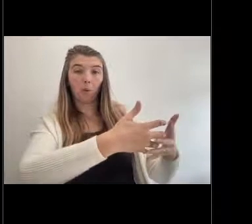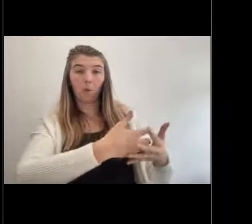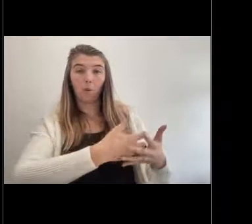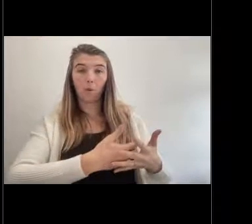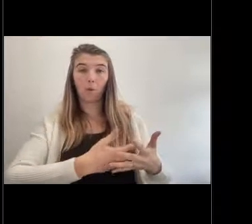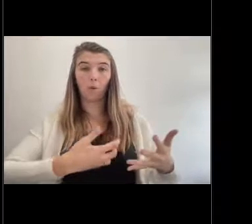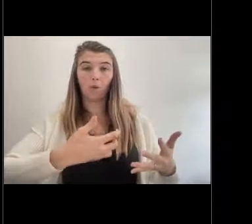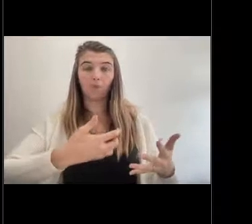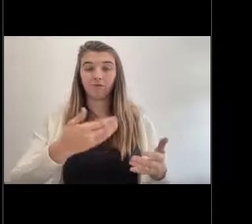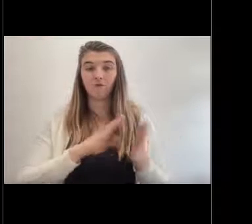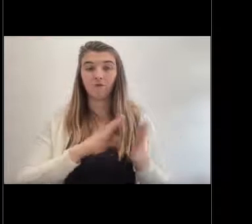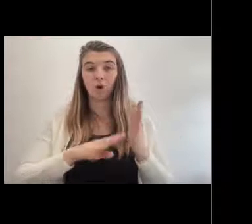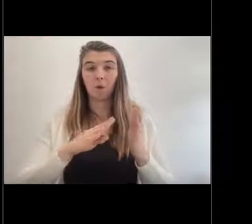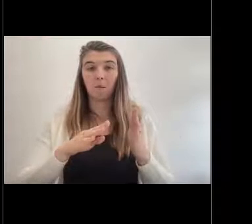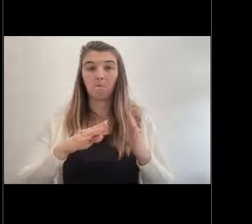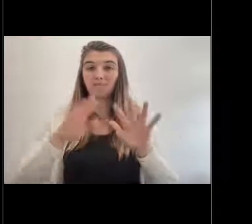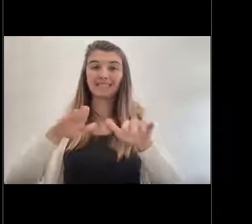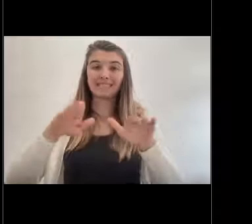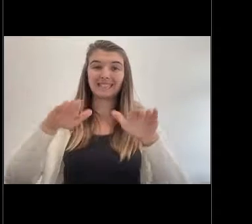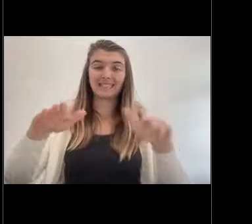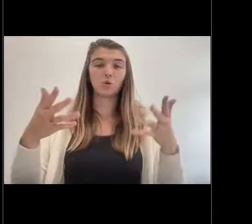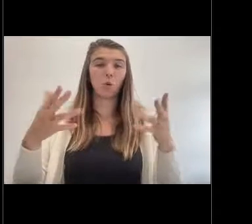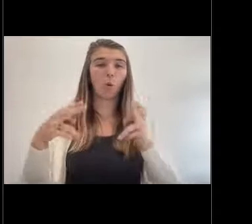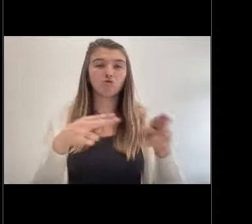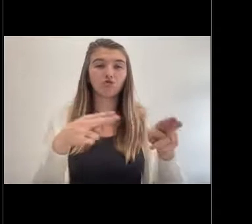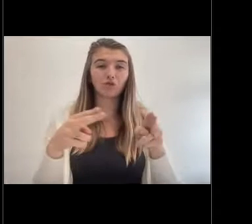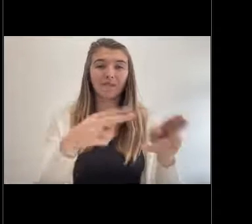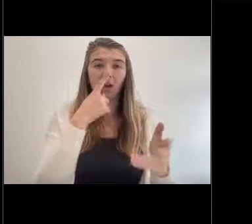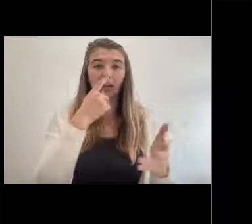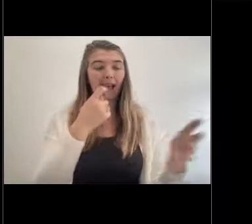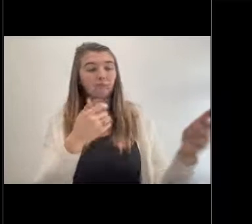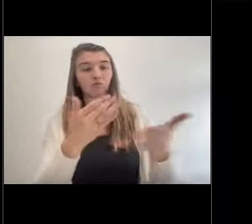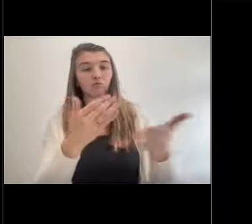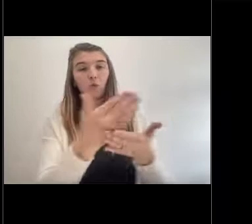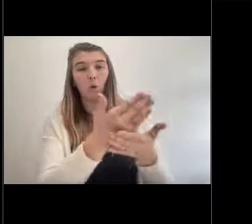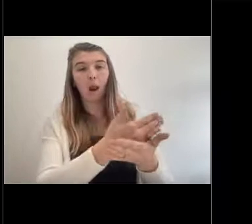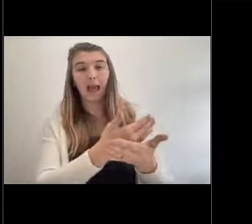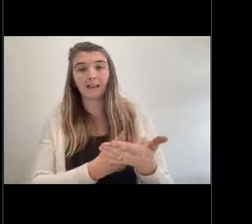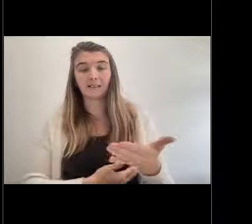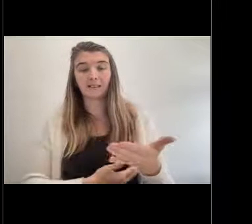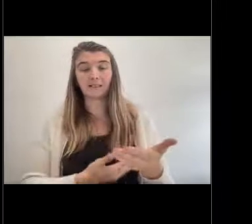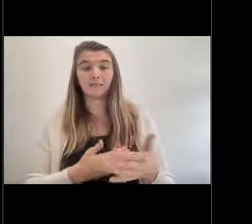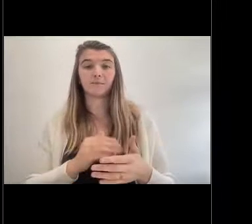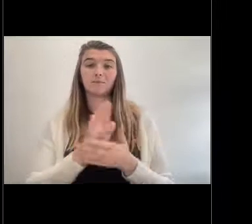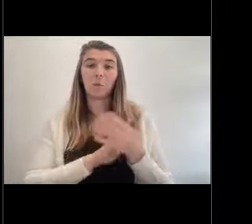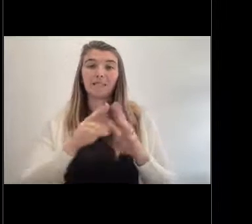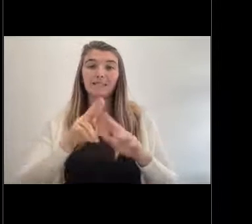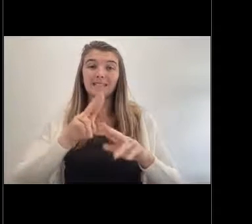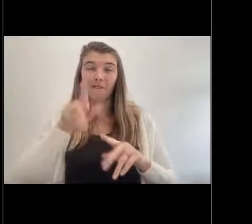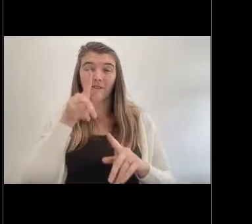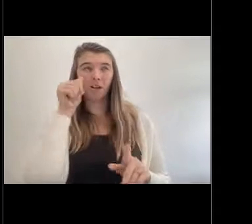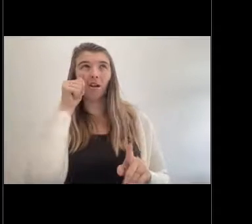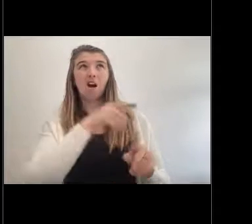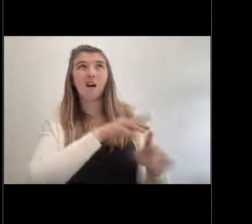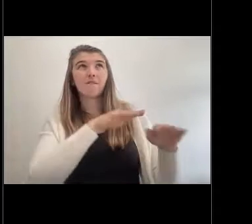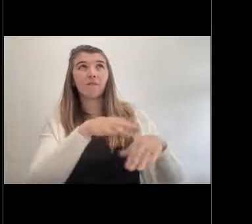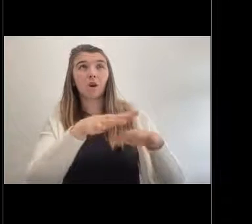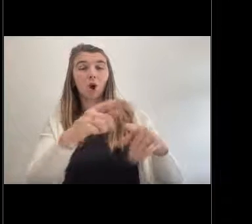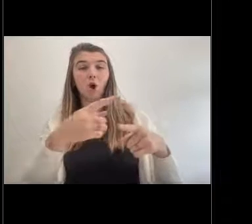from the water. If you know the flow rate and the time of the sampling, you could then capture and know the amount